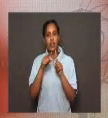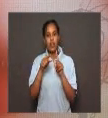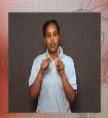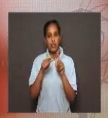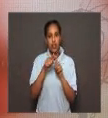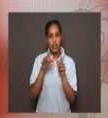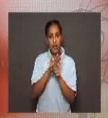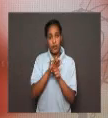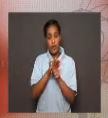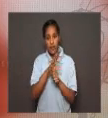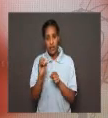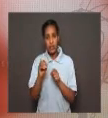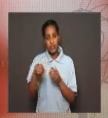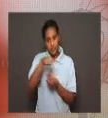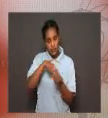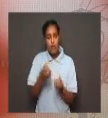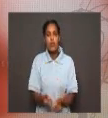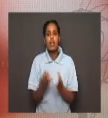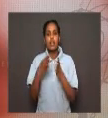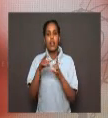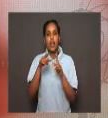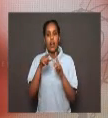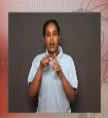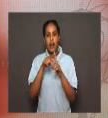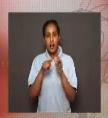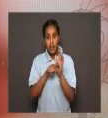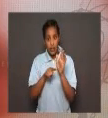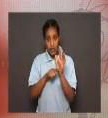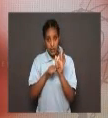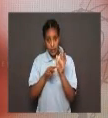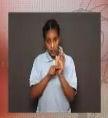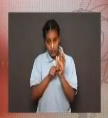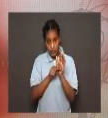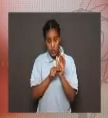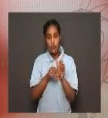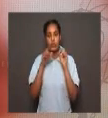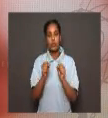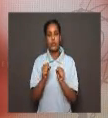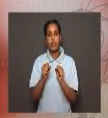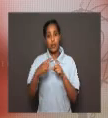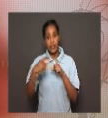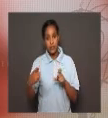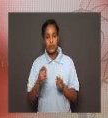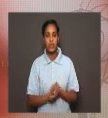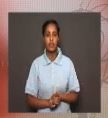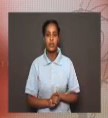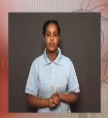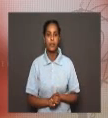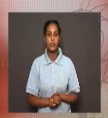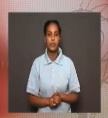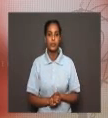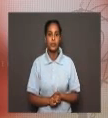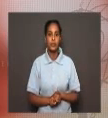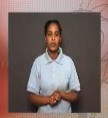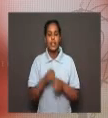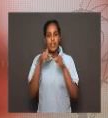are surrounded by as many anions as possible, and vice versa.